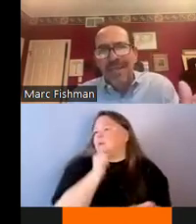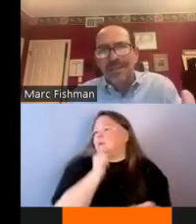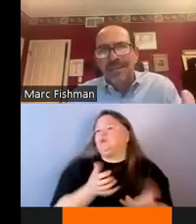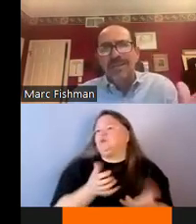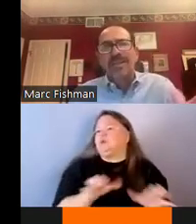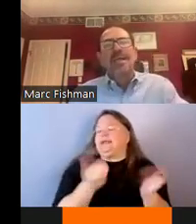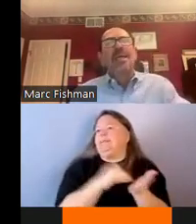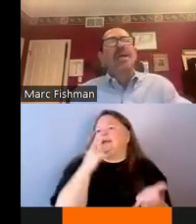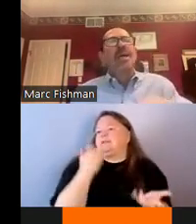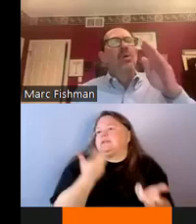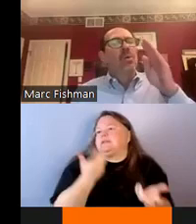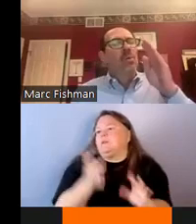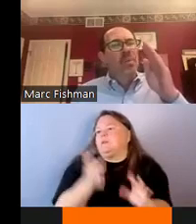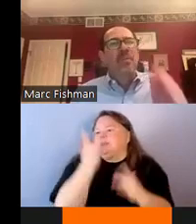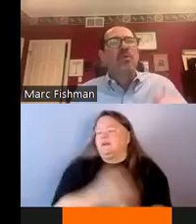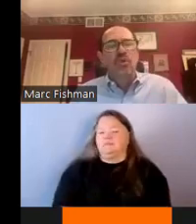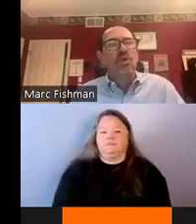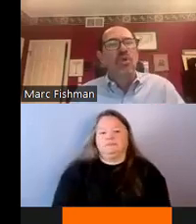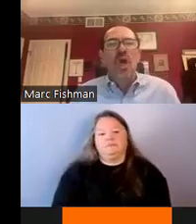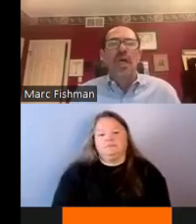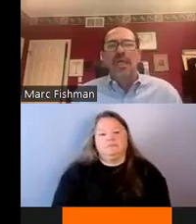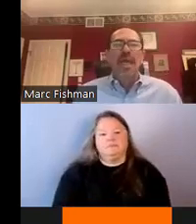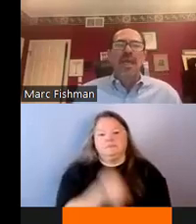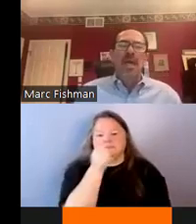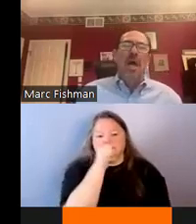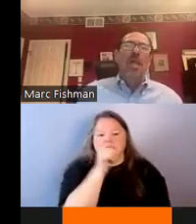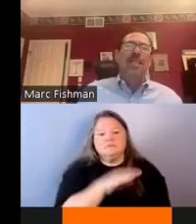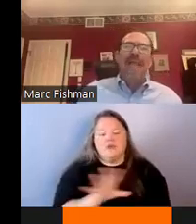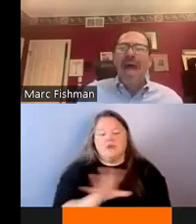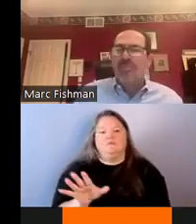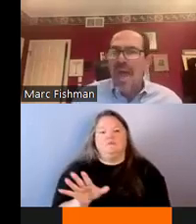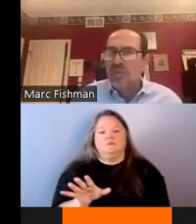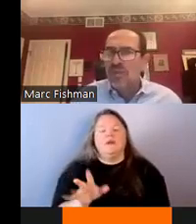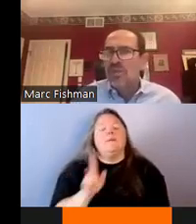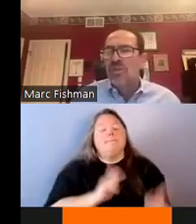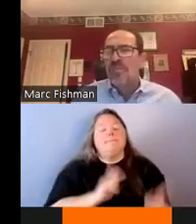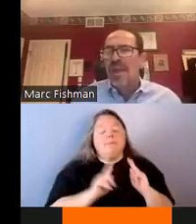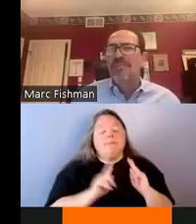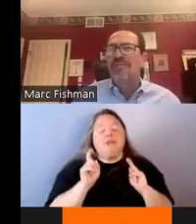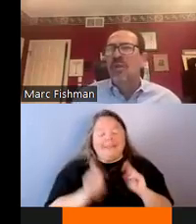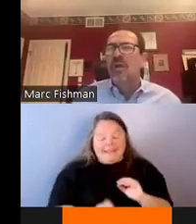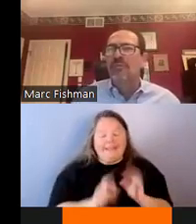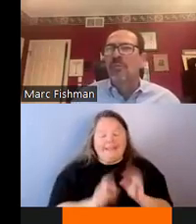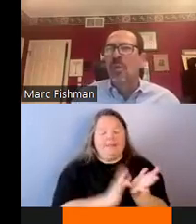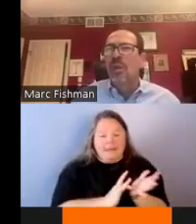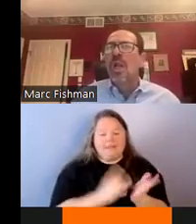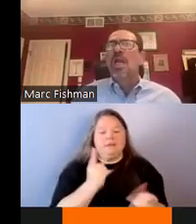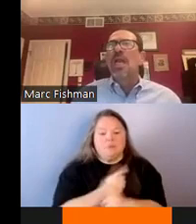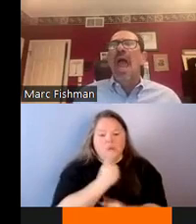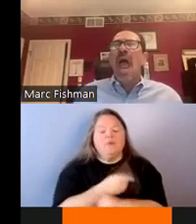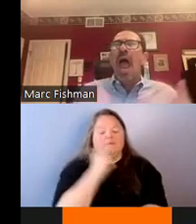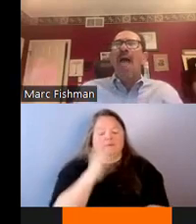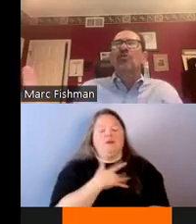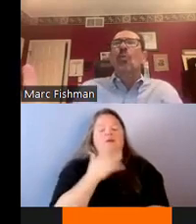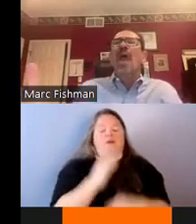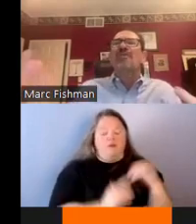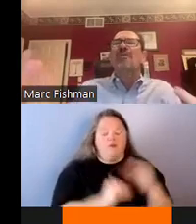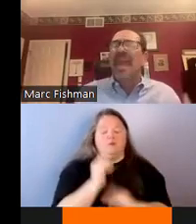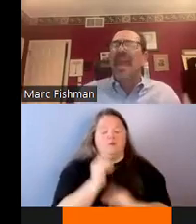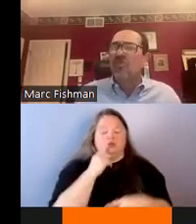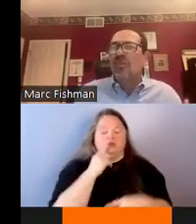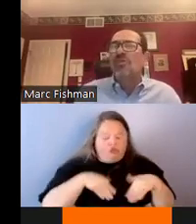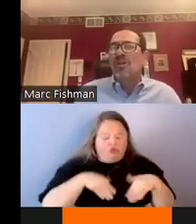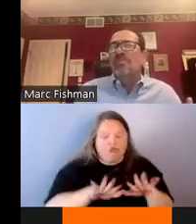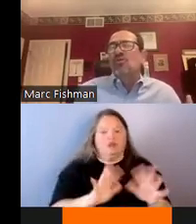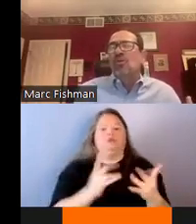that's nonsense. People should get a lot of medicines to make them feel comfortable as a way